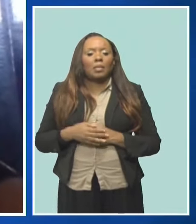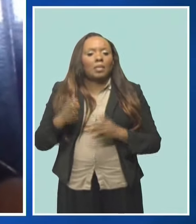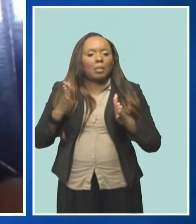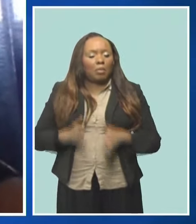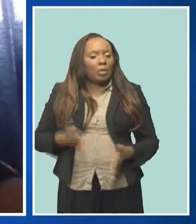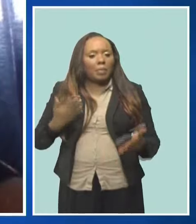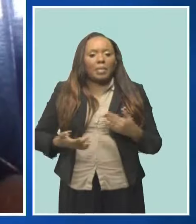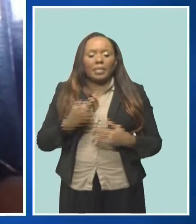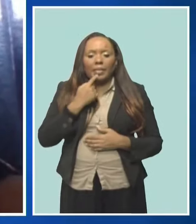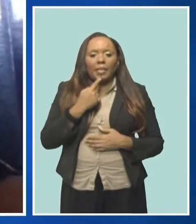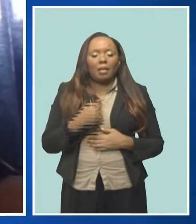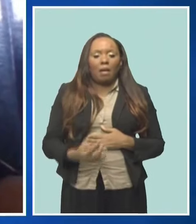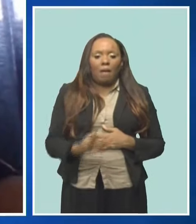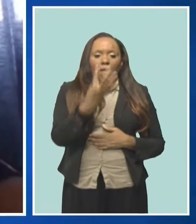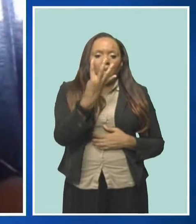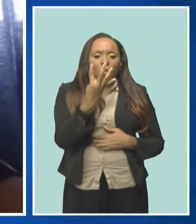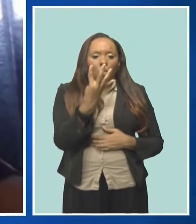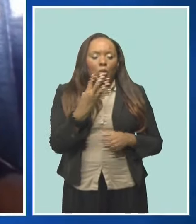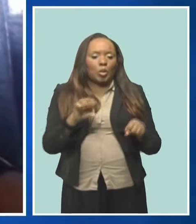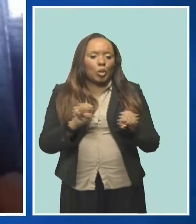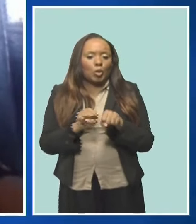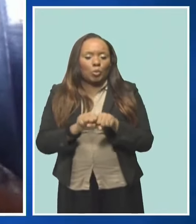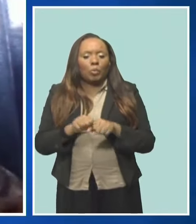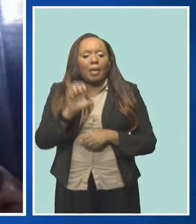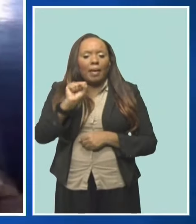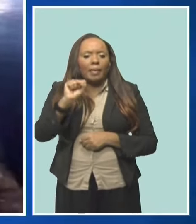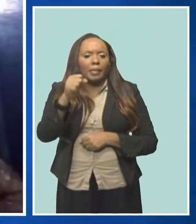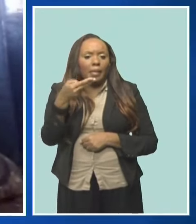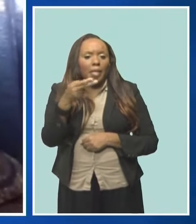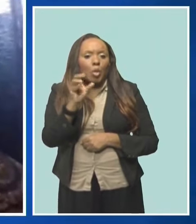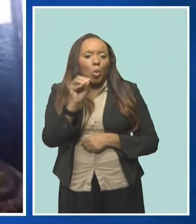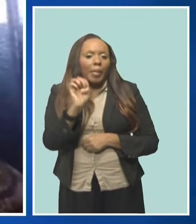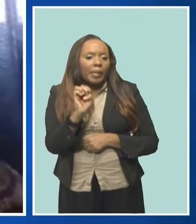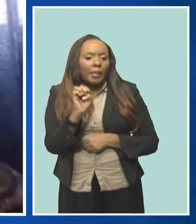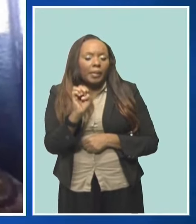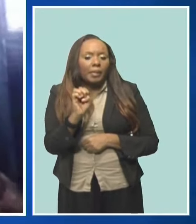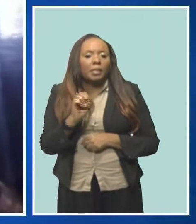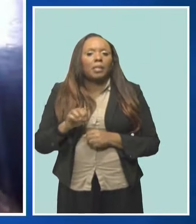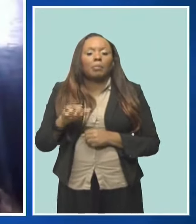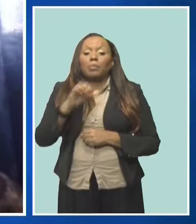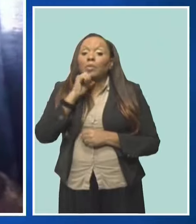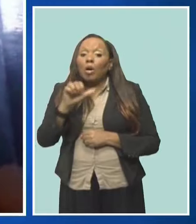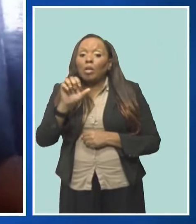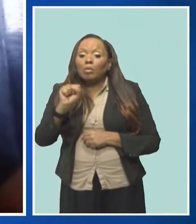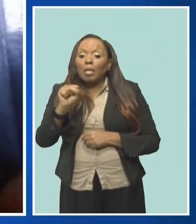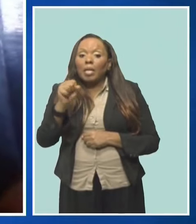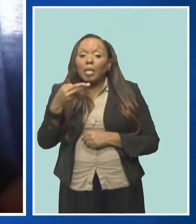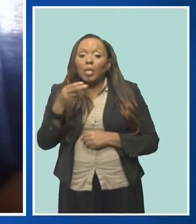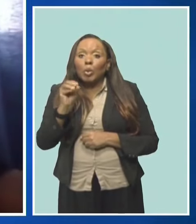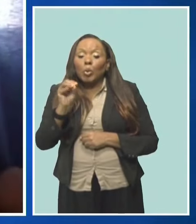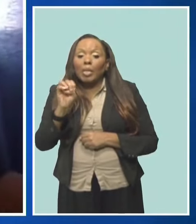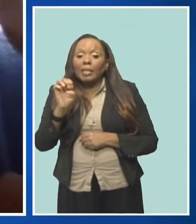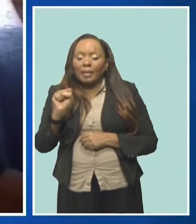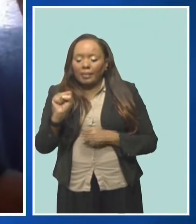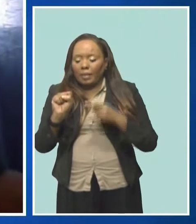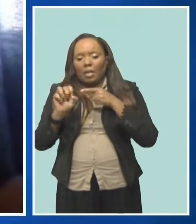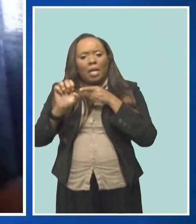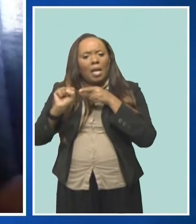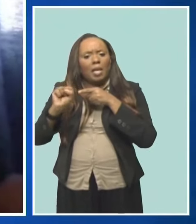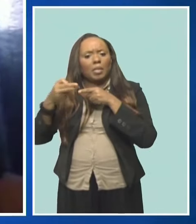the S, but when we are talking and we are looking at plurality in our standard,